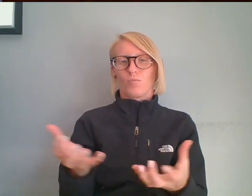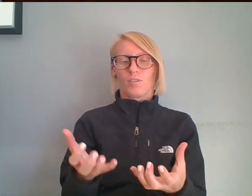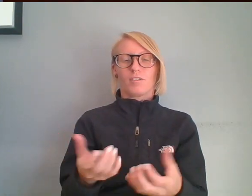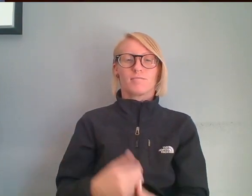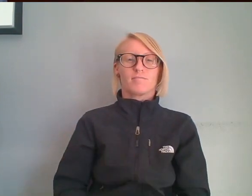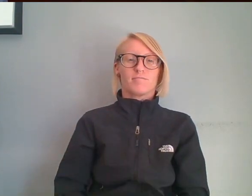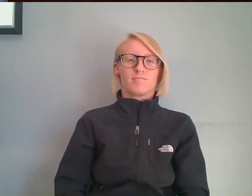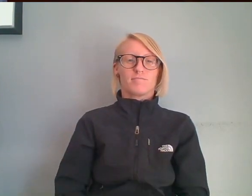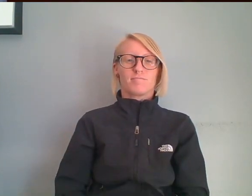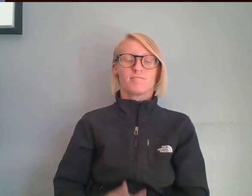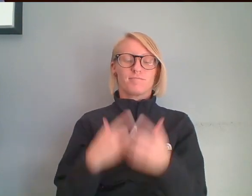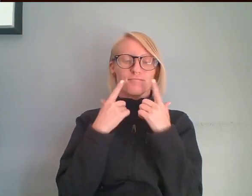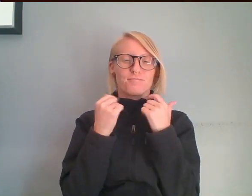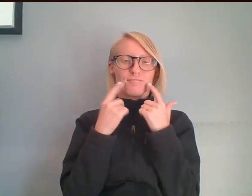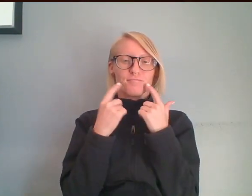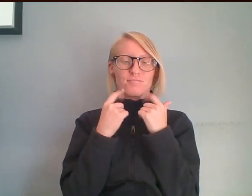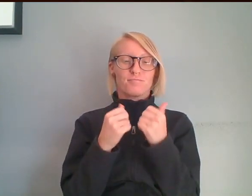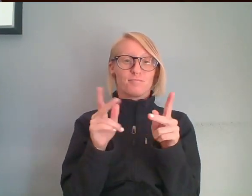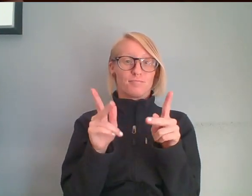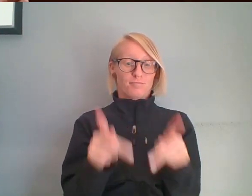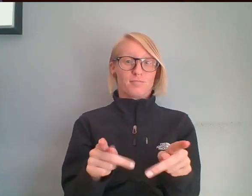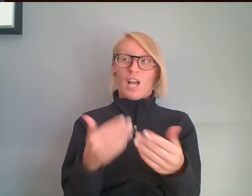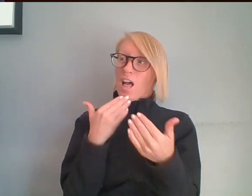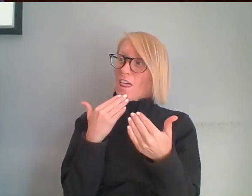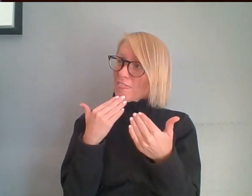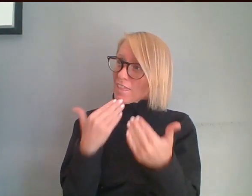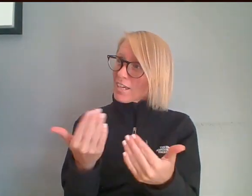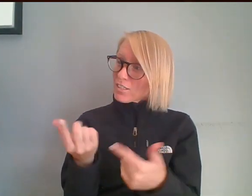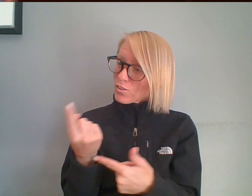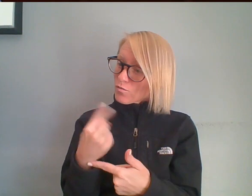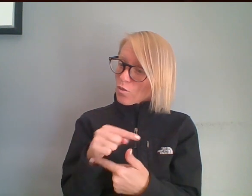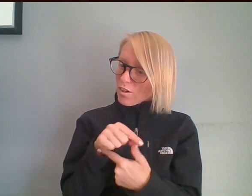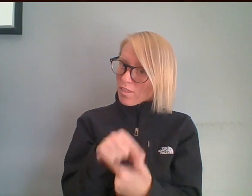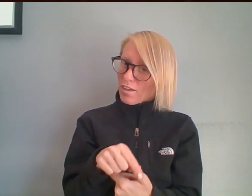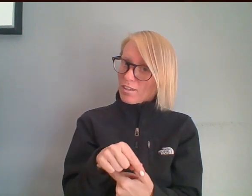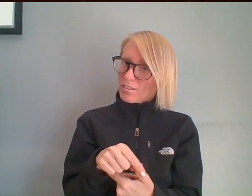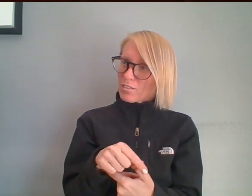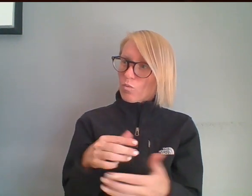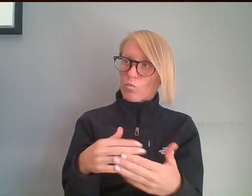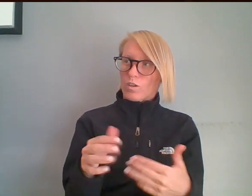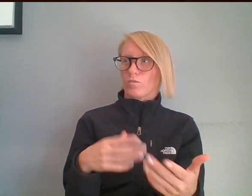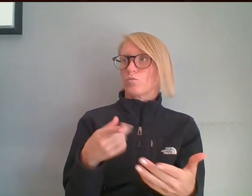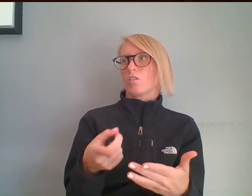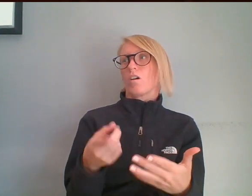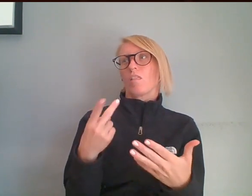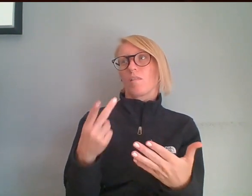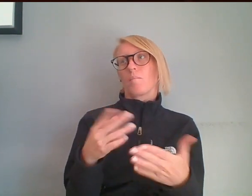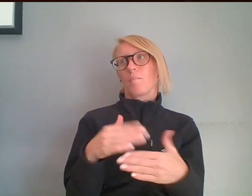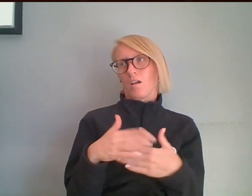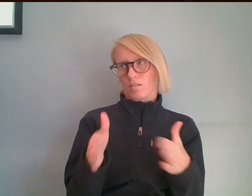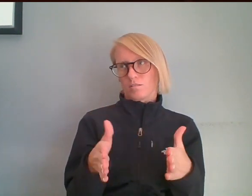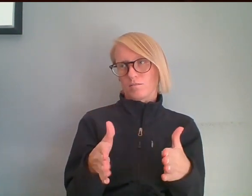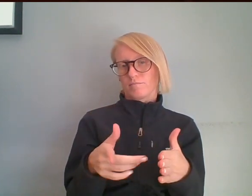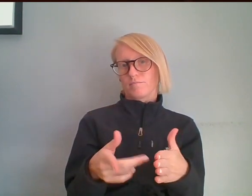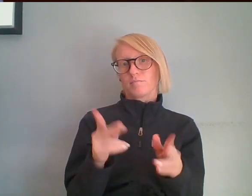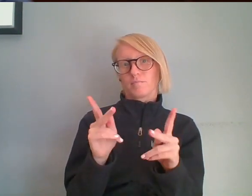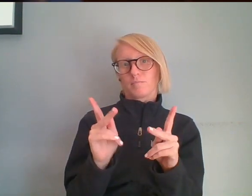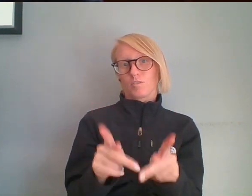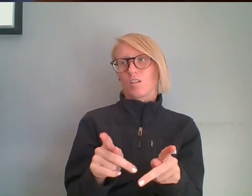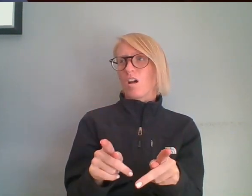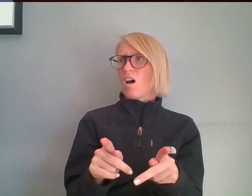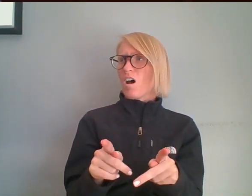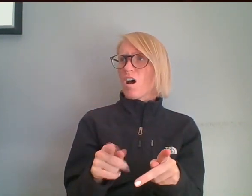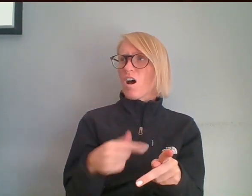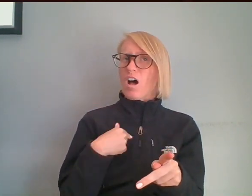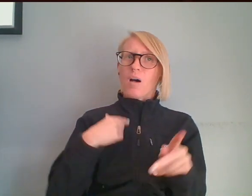The person, then, you will name it, you will say, thank you for the, whatever you saw in the box. The person who gave it to you will say,